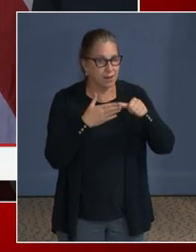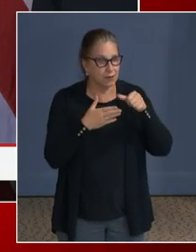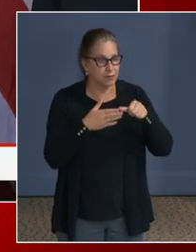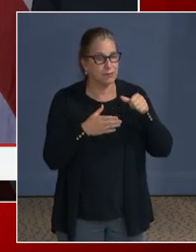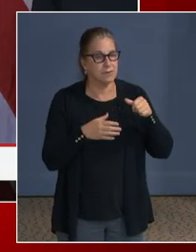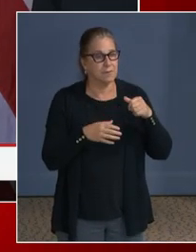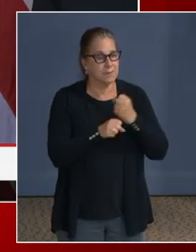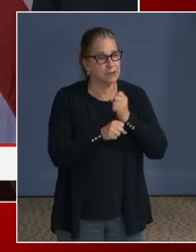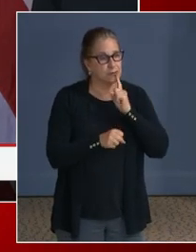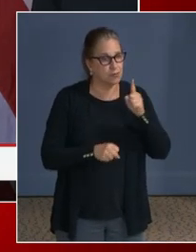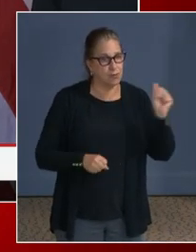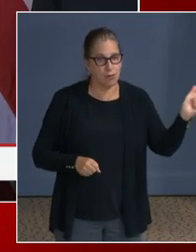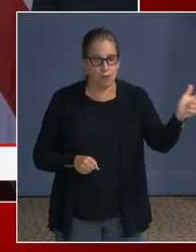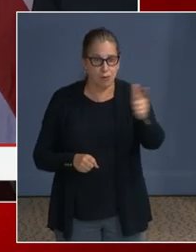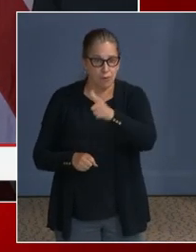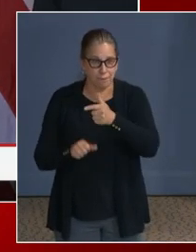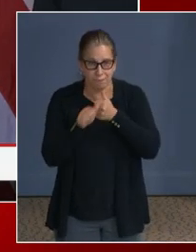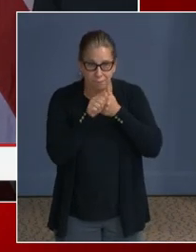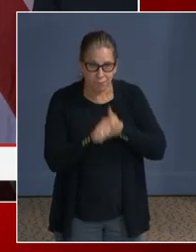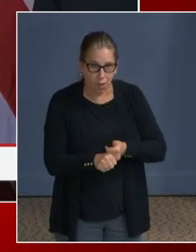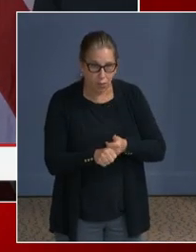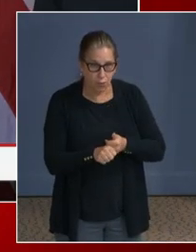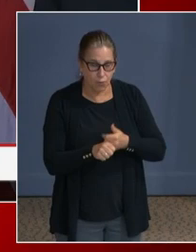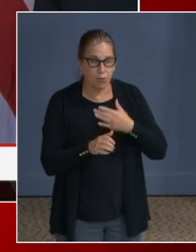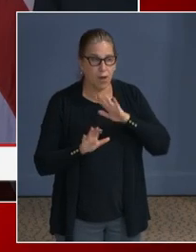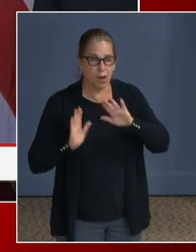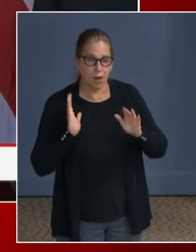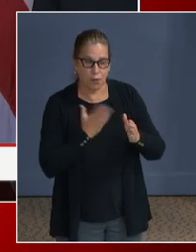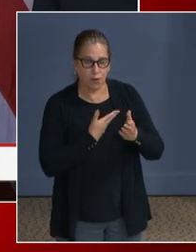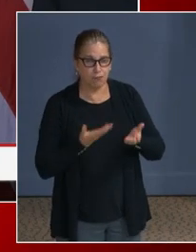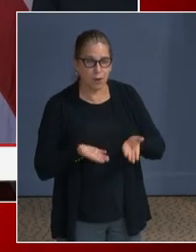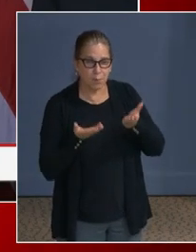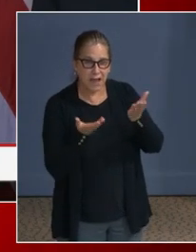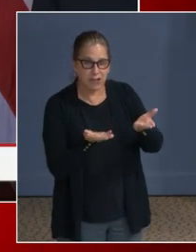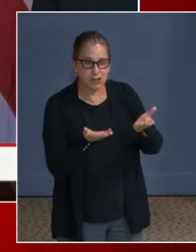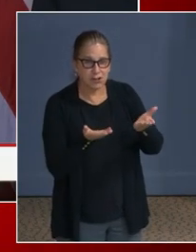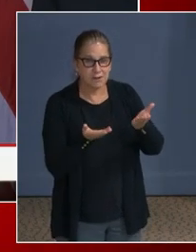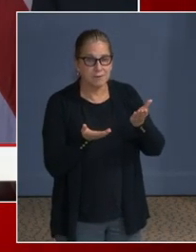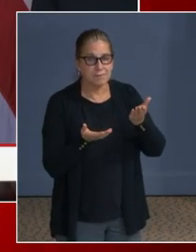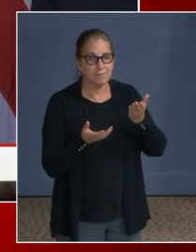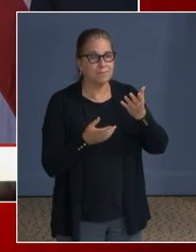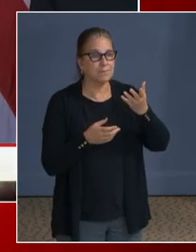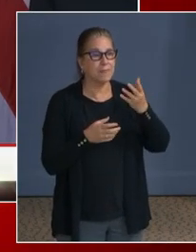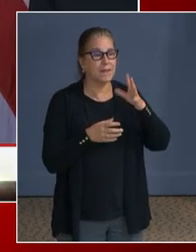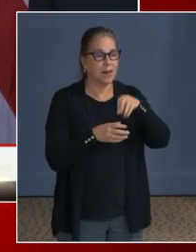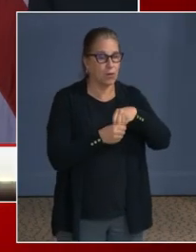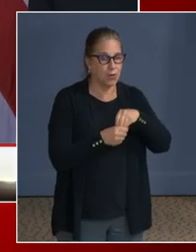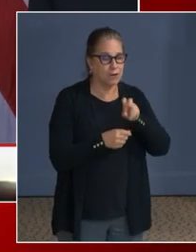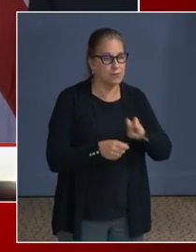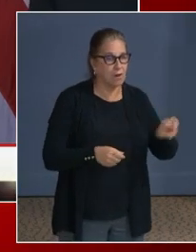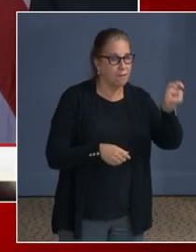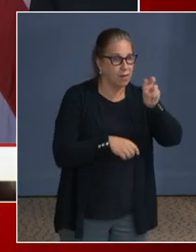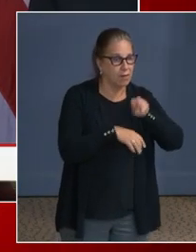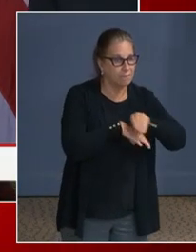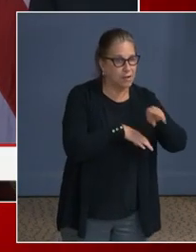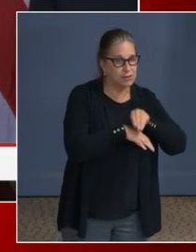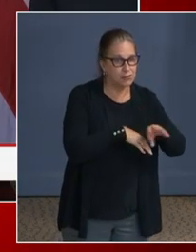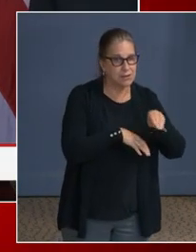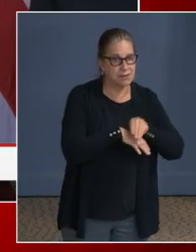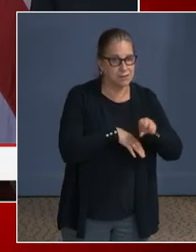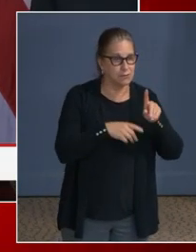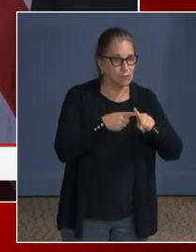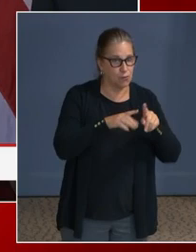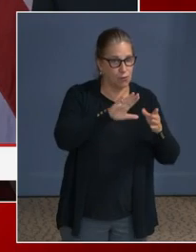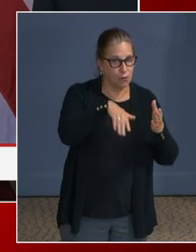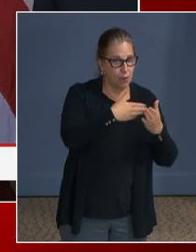presidents. Part of that letter was letting them know that a travel advisory would be going into effect, and that their